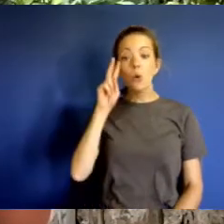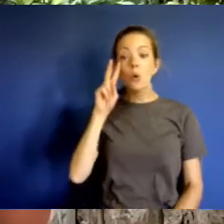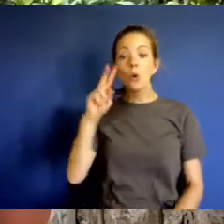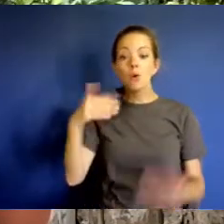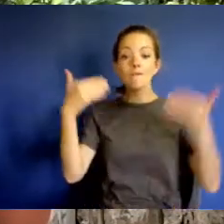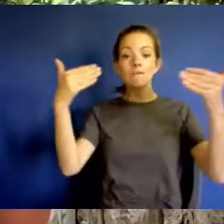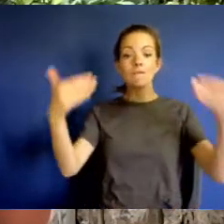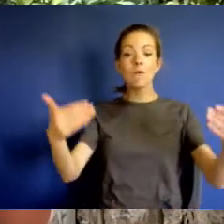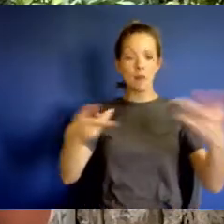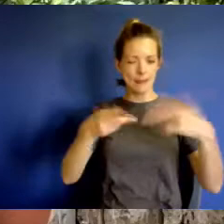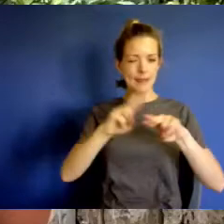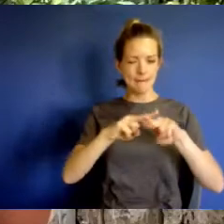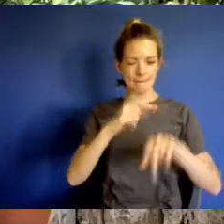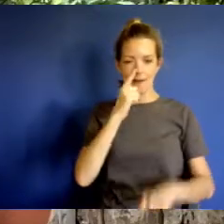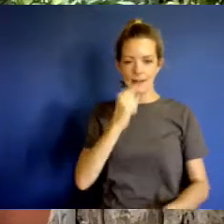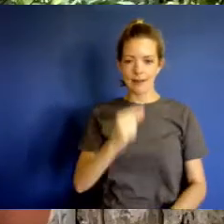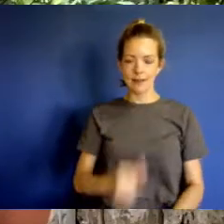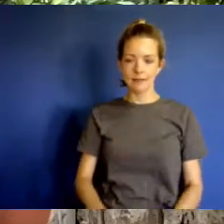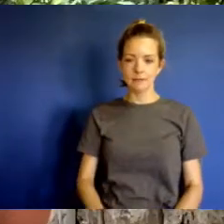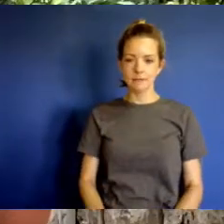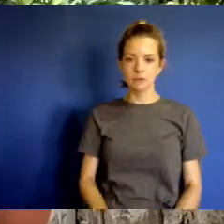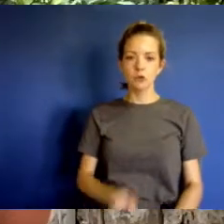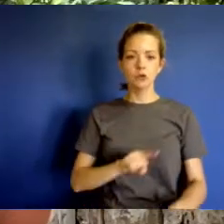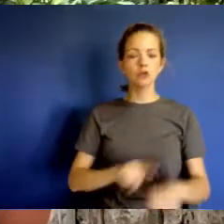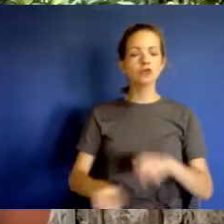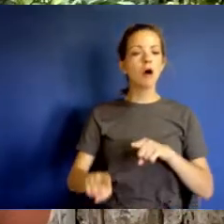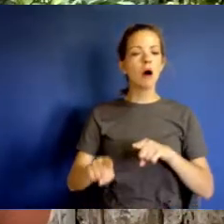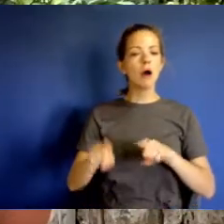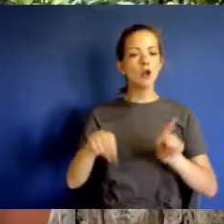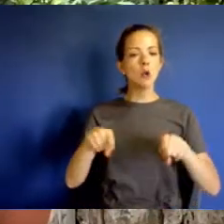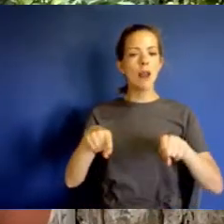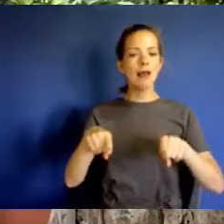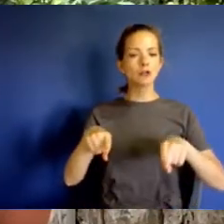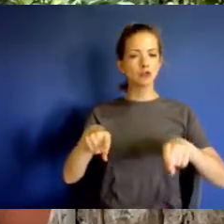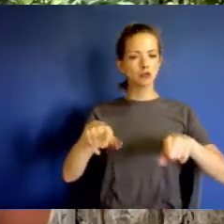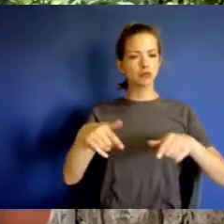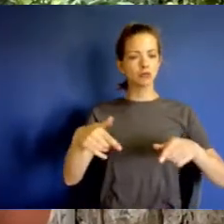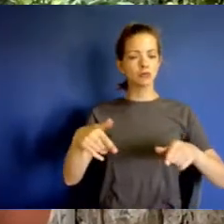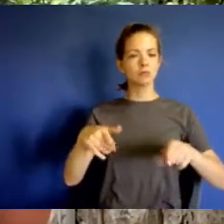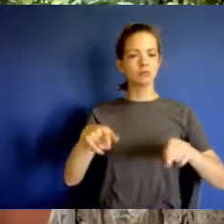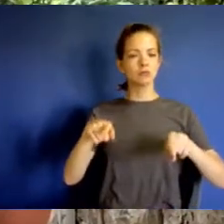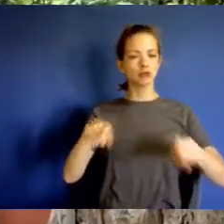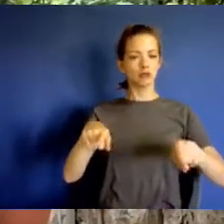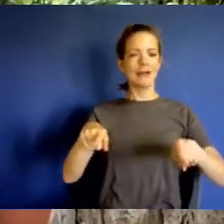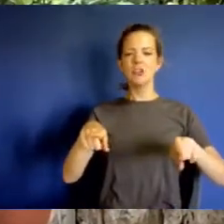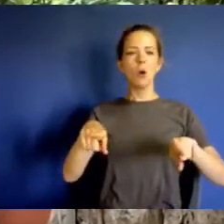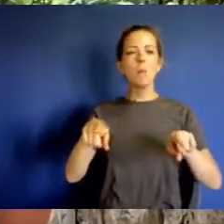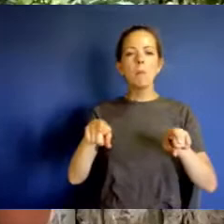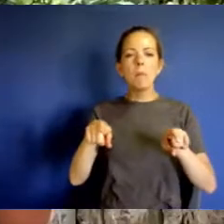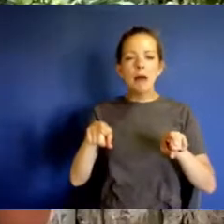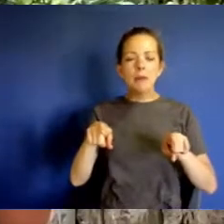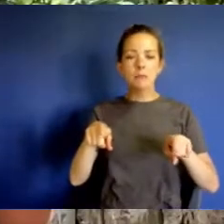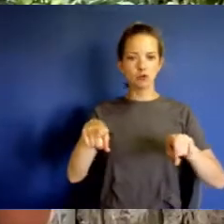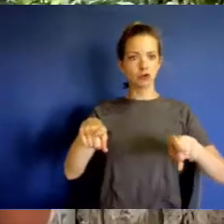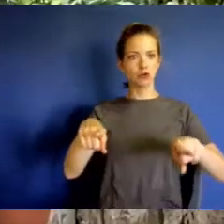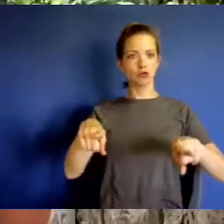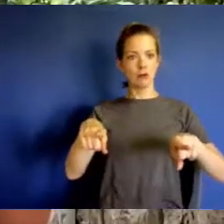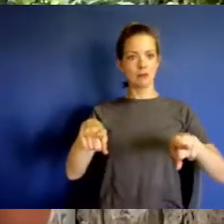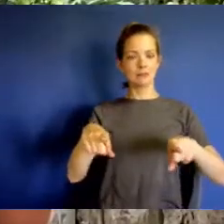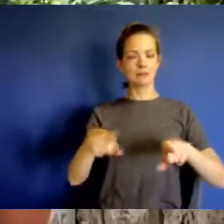So look forward if you can. Try and keep the legs straight, so it's tempting, isn't it, to do this, just to lift the lower